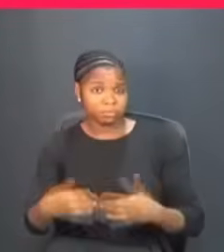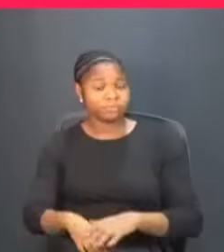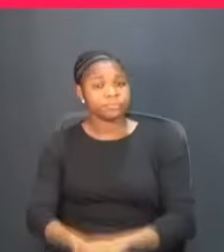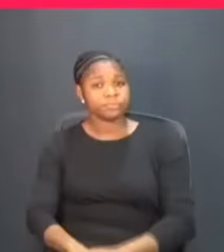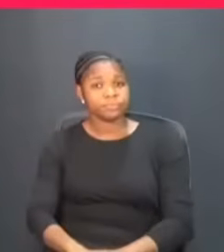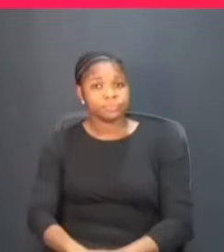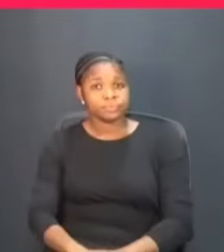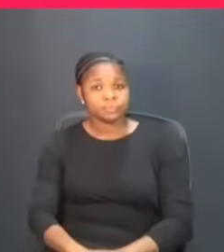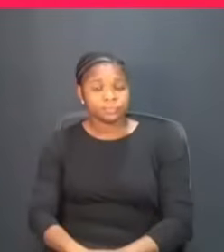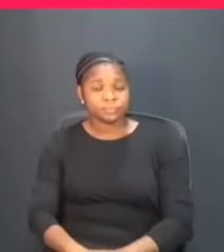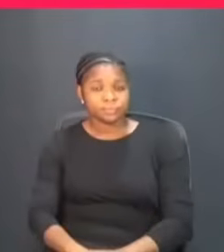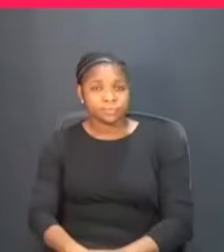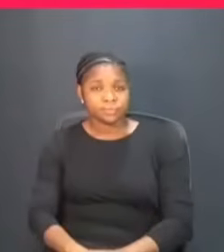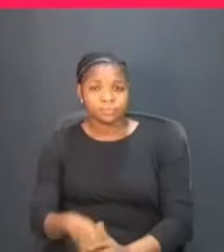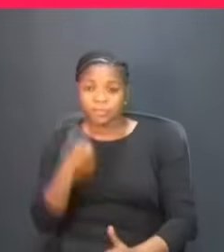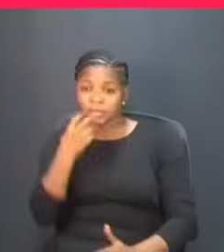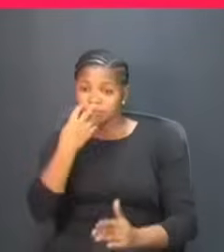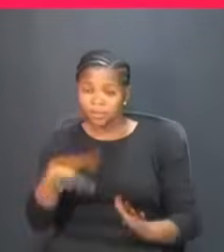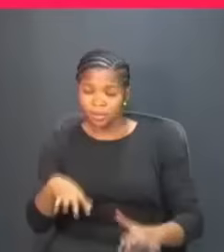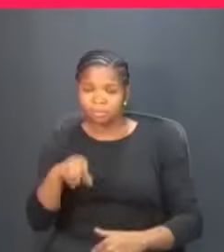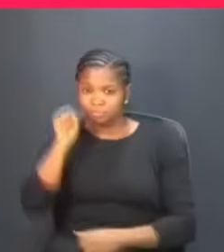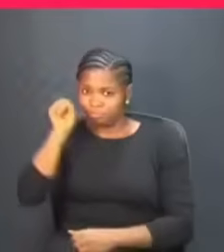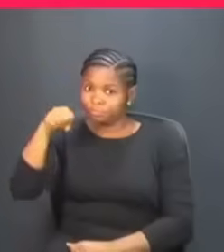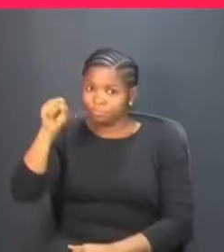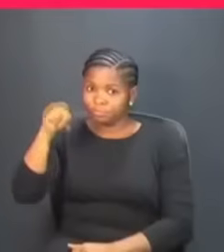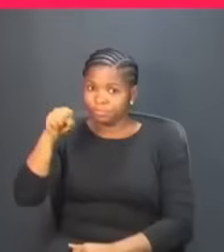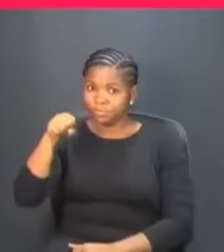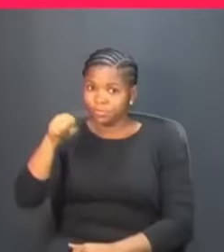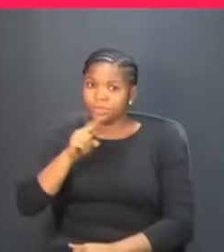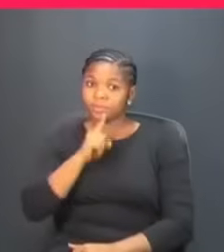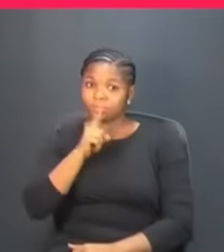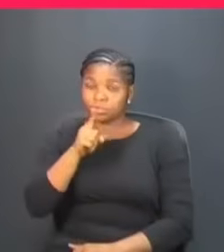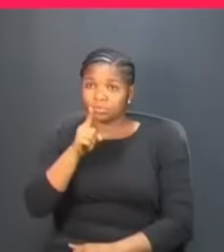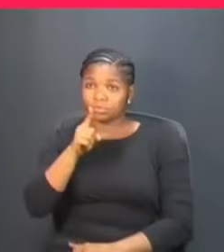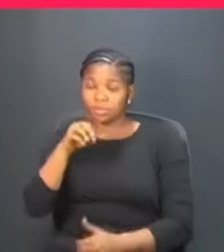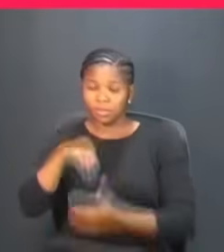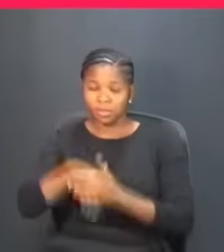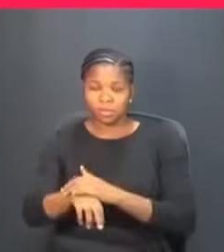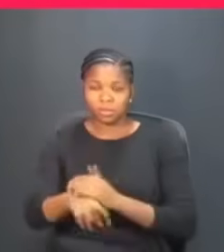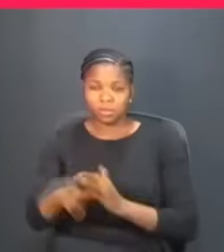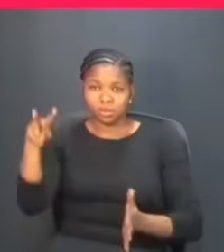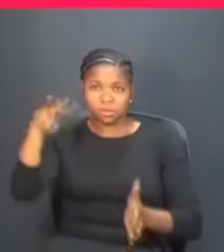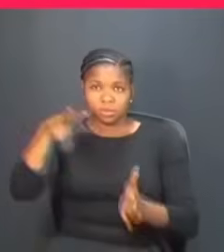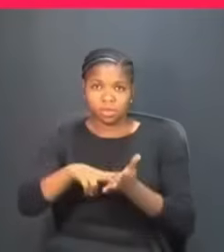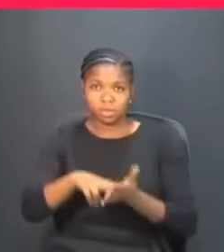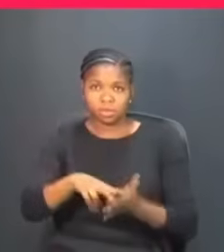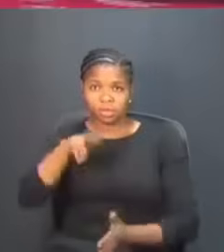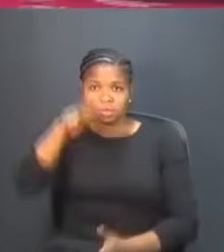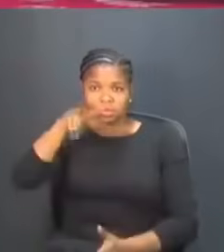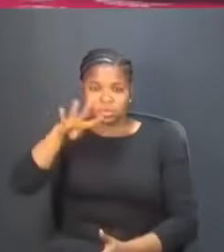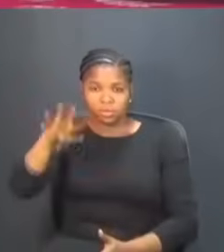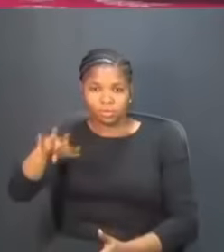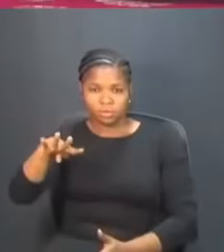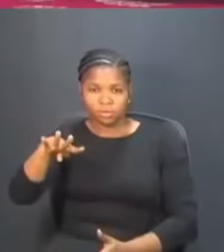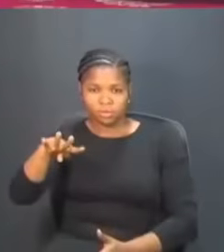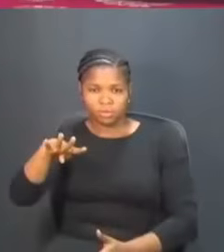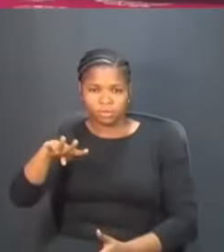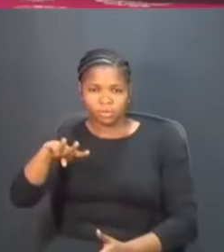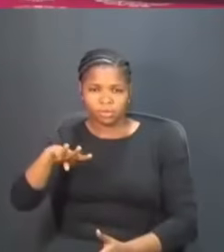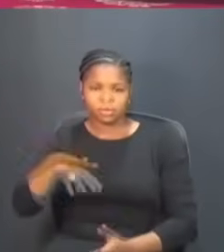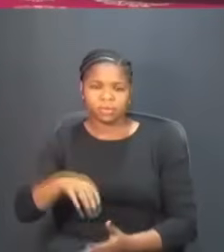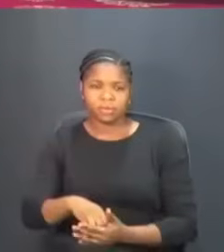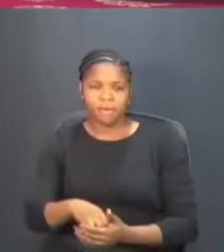Mr. Speaker, yes, it is true. In 2024, a bag of rice, 100